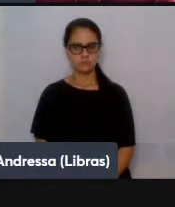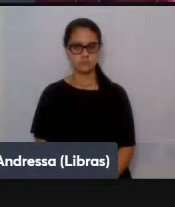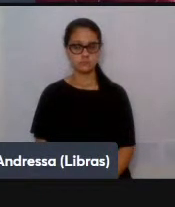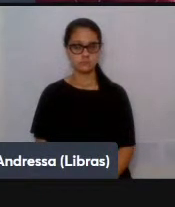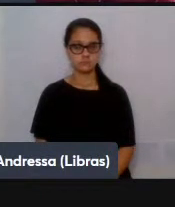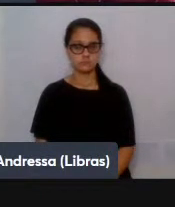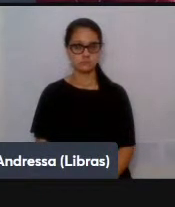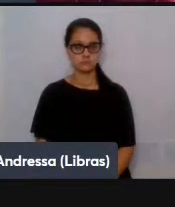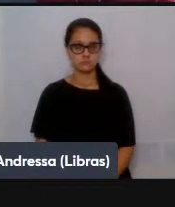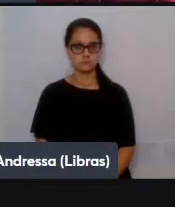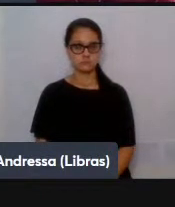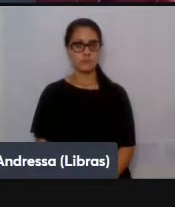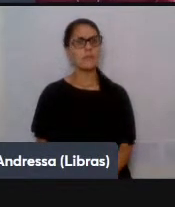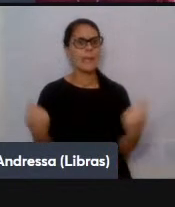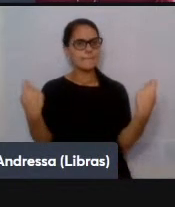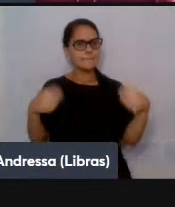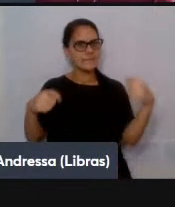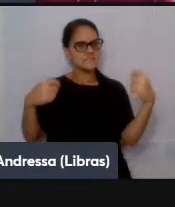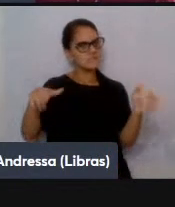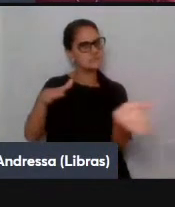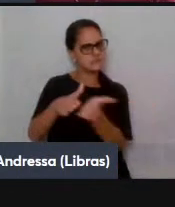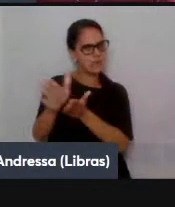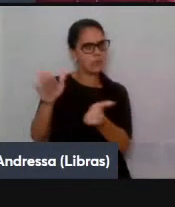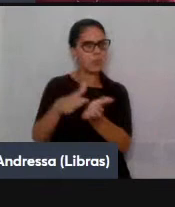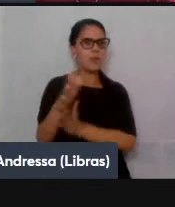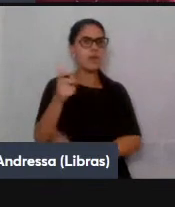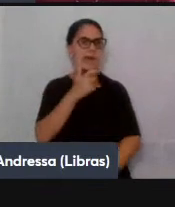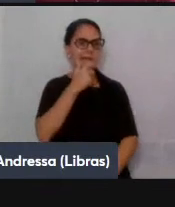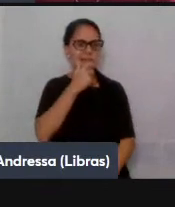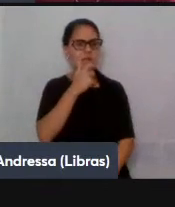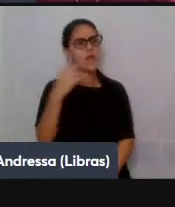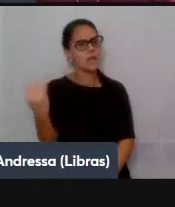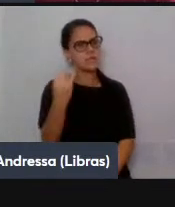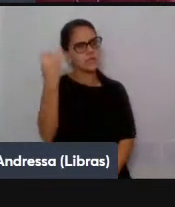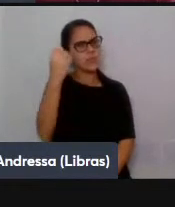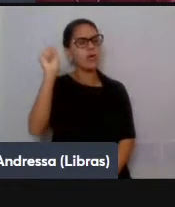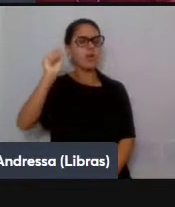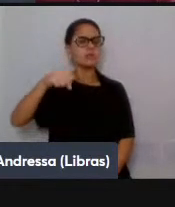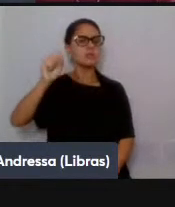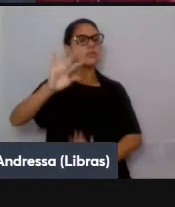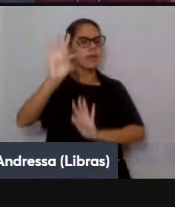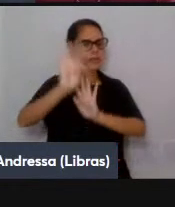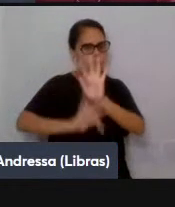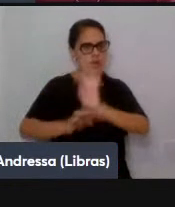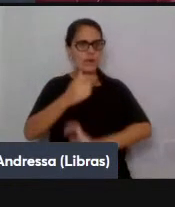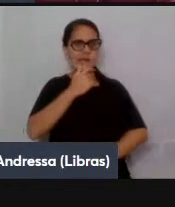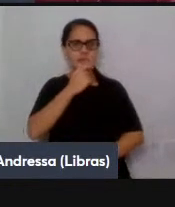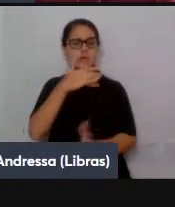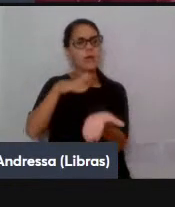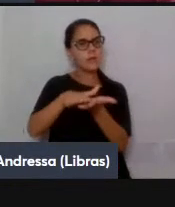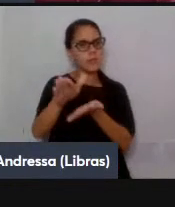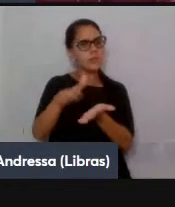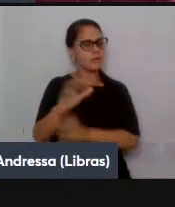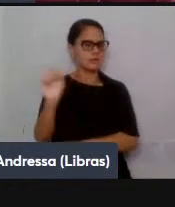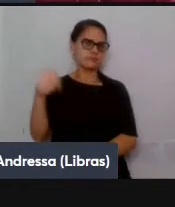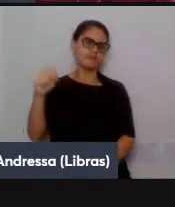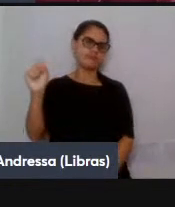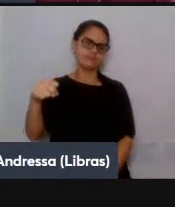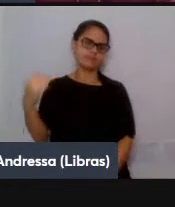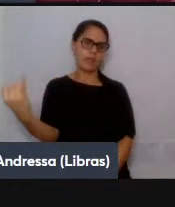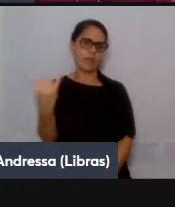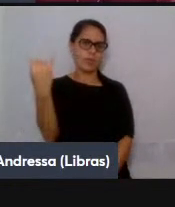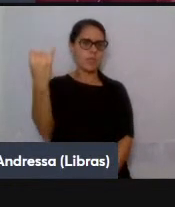importante publicar em inglês. Isso vai envolver submeter textos em inglês para publicação. E eu